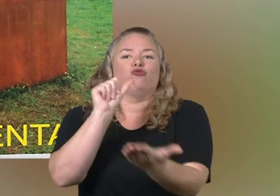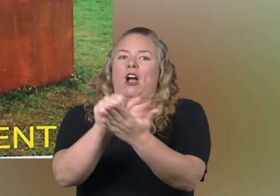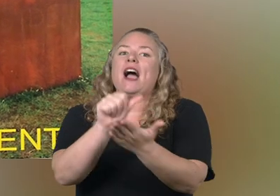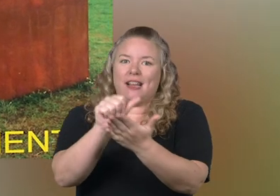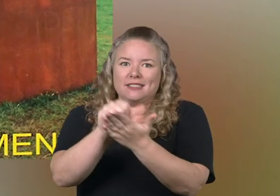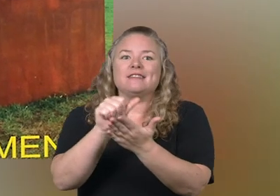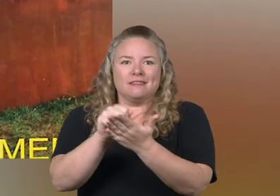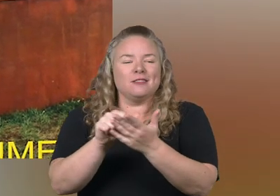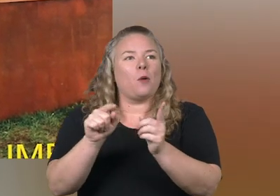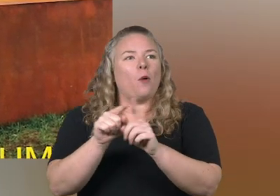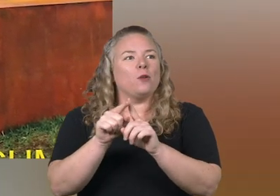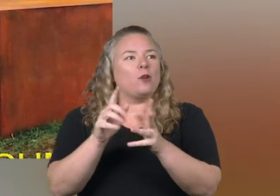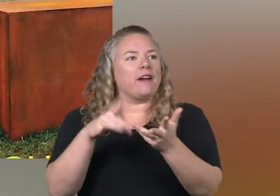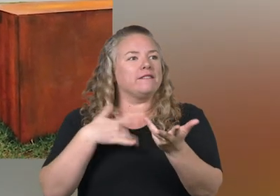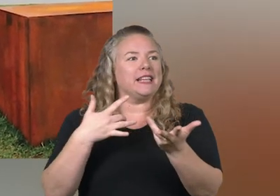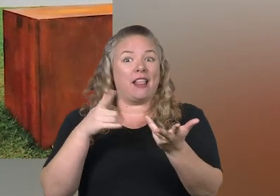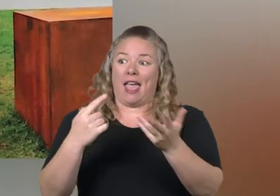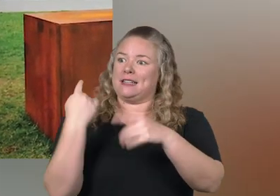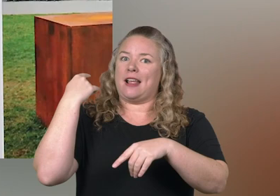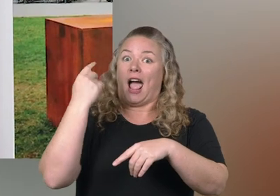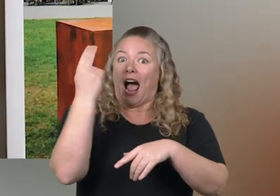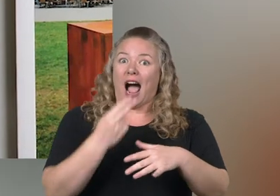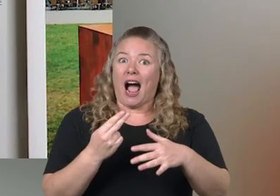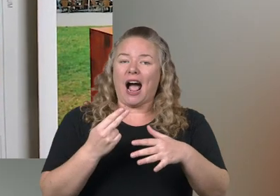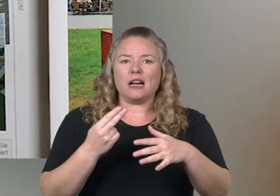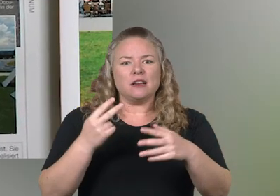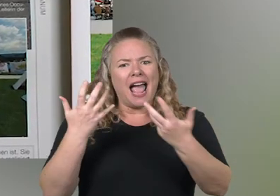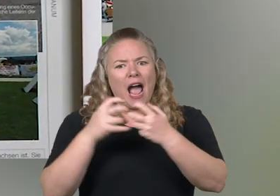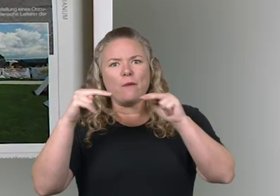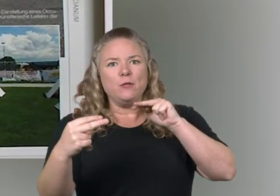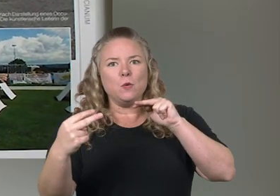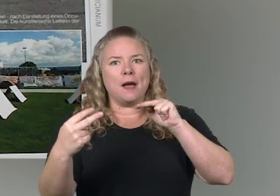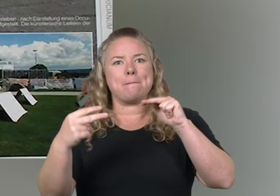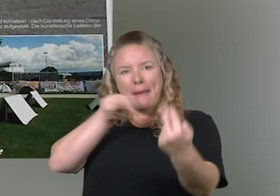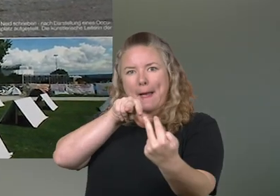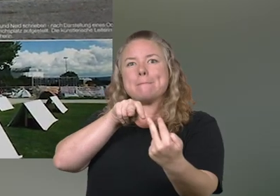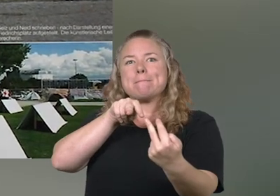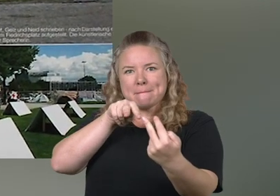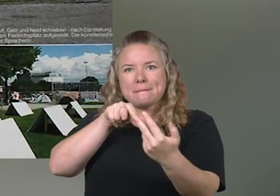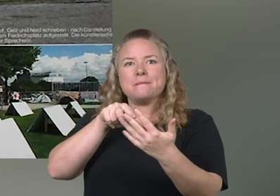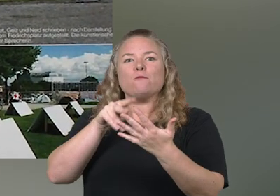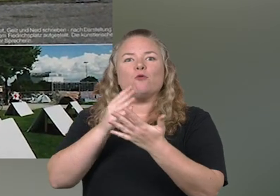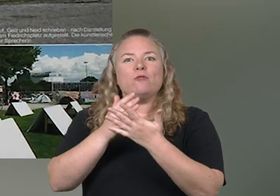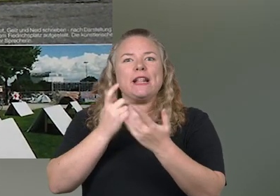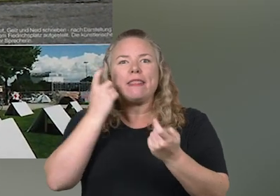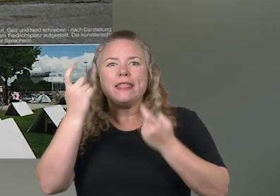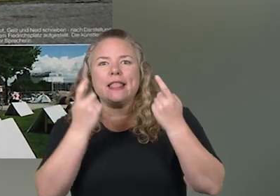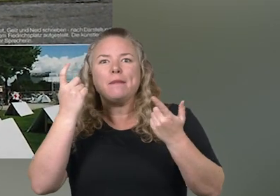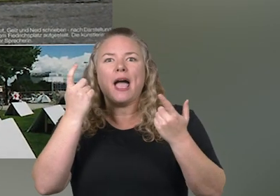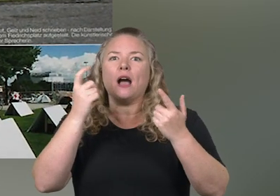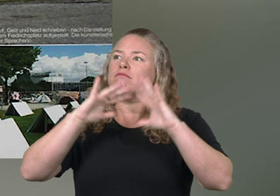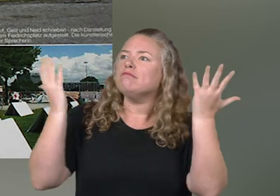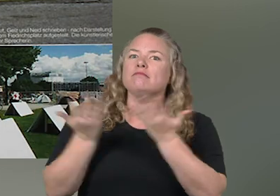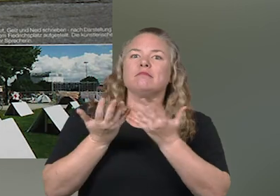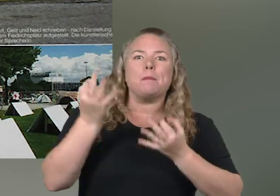programme. And I think that was right, but I think it was also a turning point about how art was beginning to really take into account and